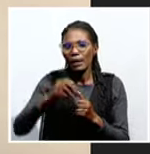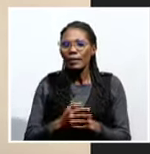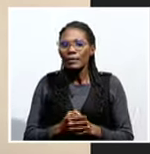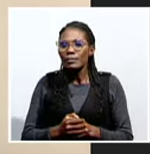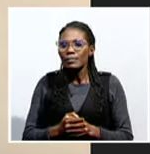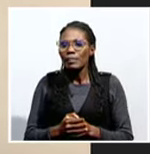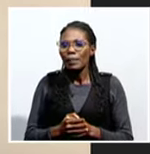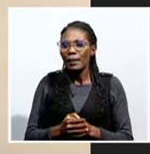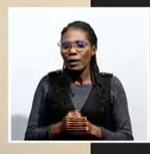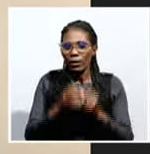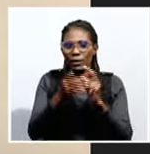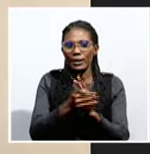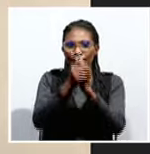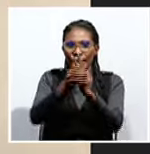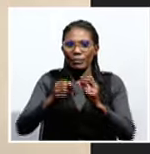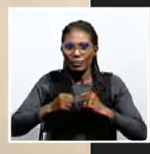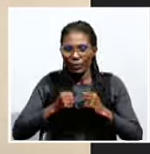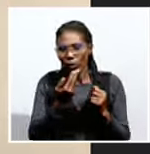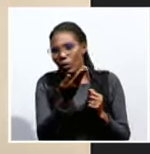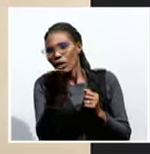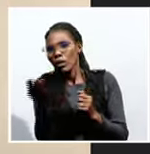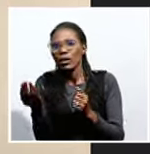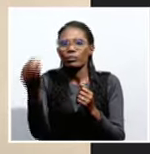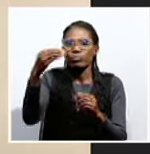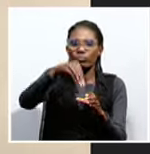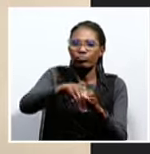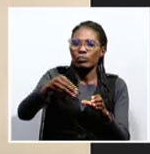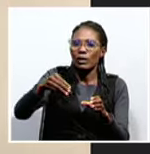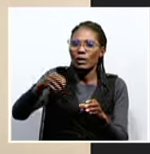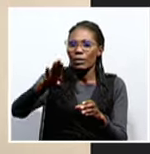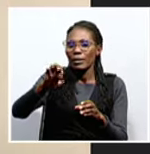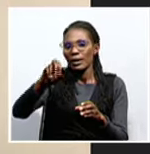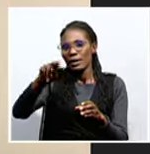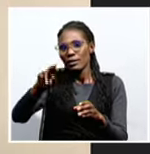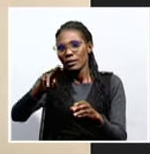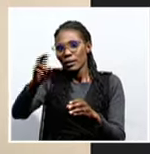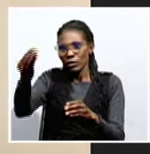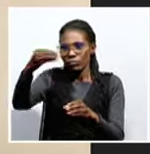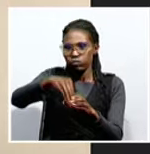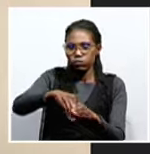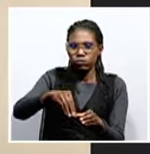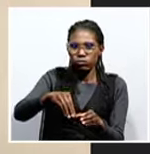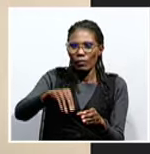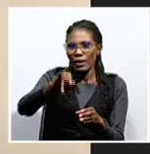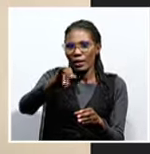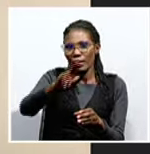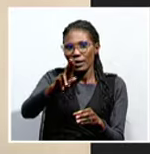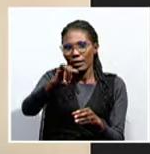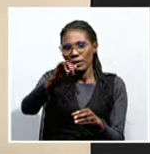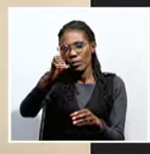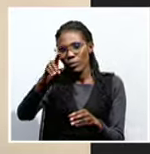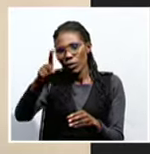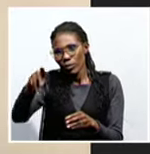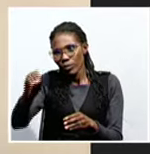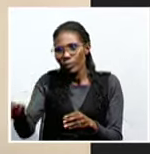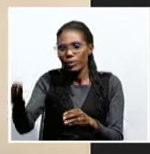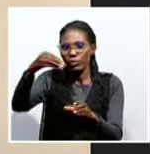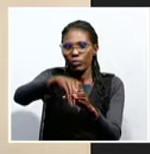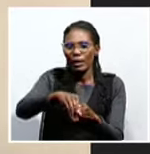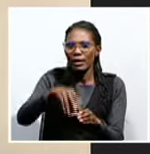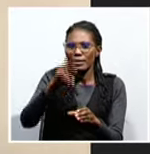and all our leaders were there. Comrade Hage was there, Comrade Ben, as I used to call them, Komeiti Dipo was there, and the man himself,